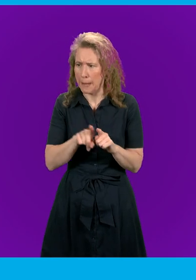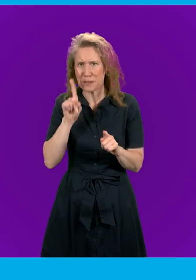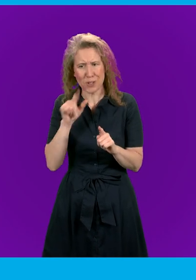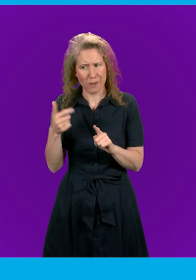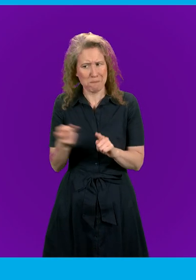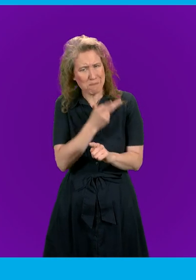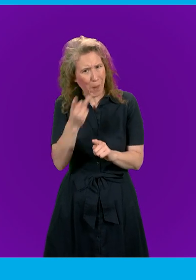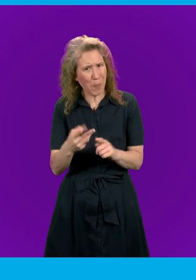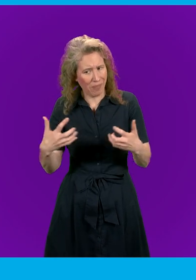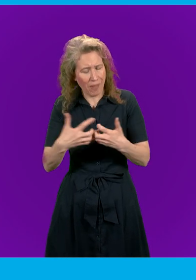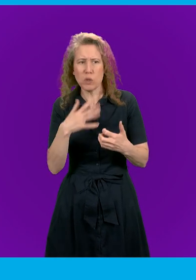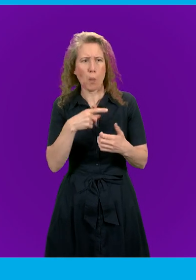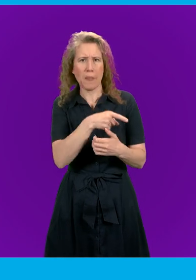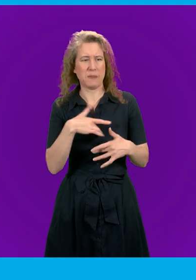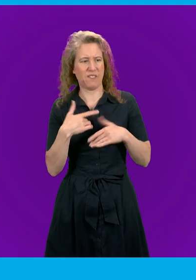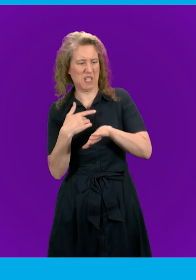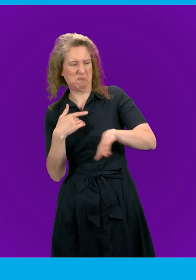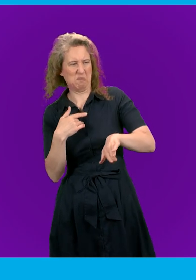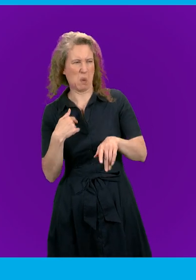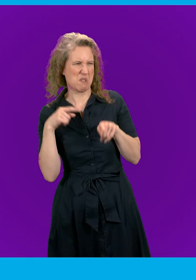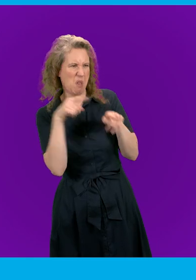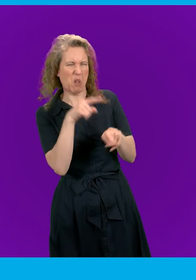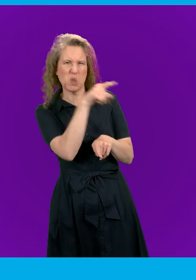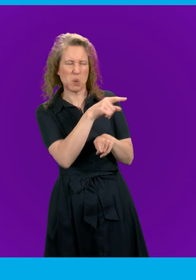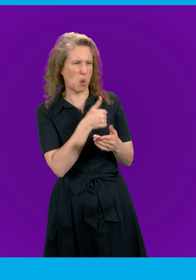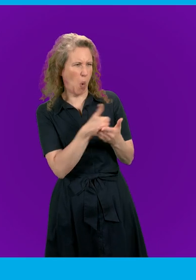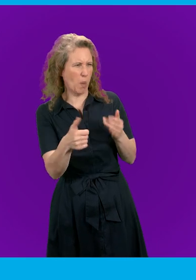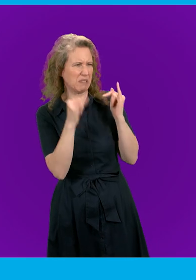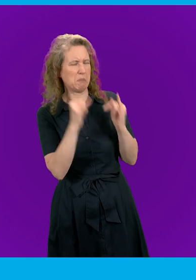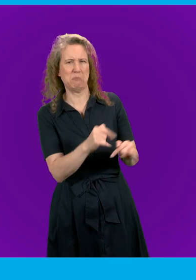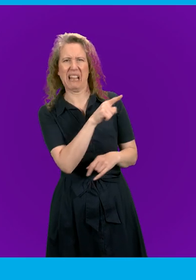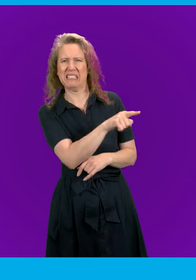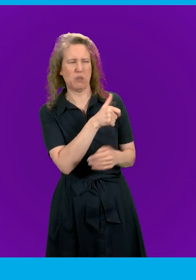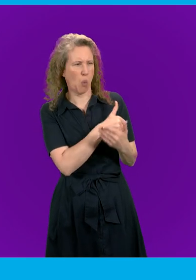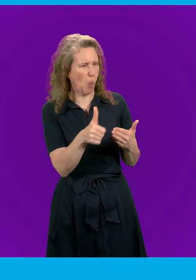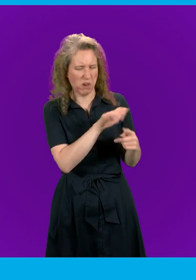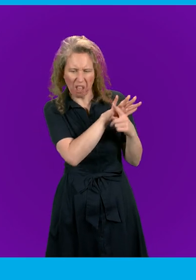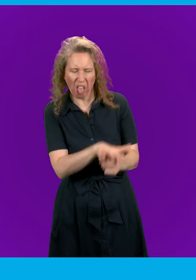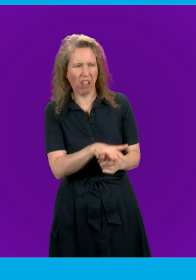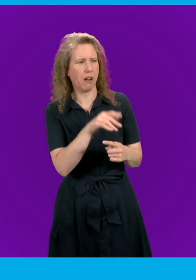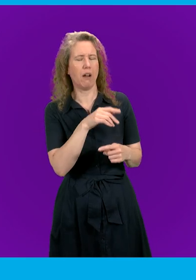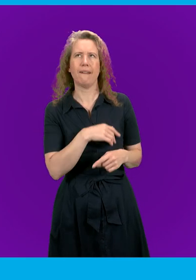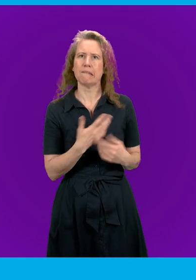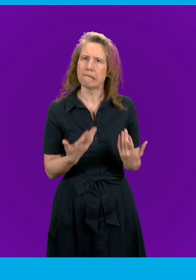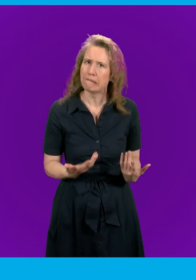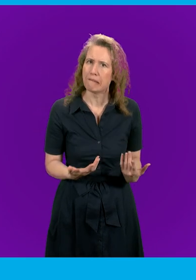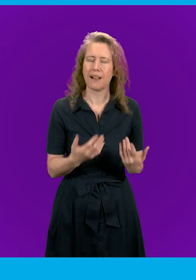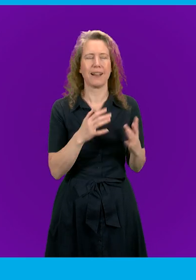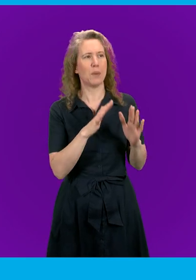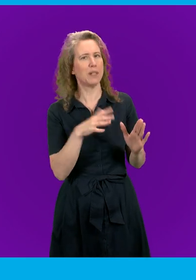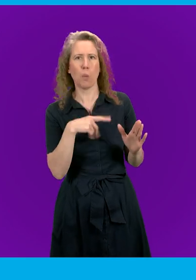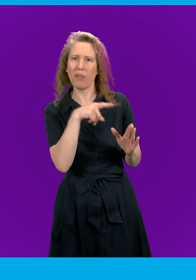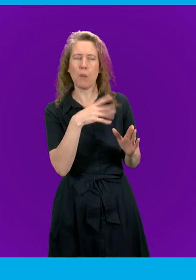know, we need to avoid them feeling like they're under siege because they're always seen as, you know, the ones, the perpetrators or whatever.